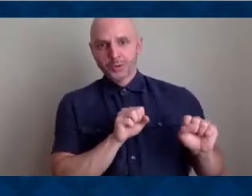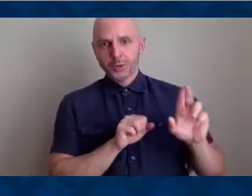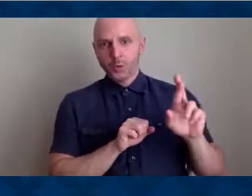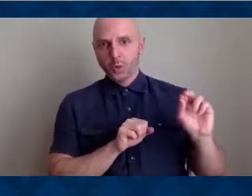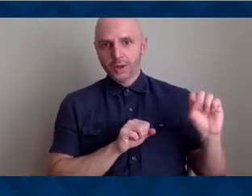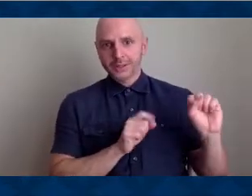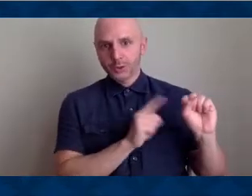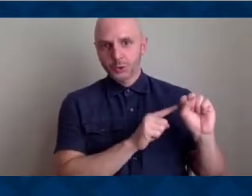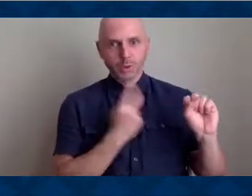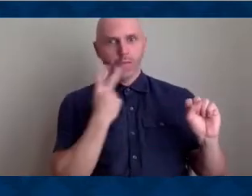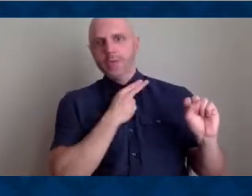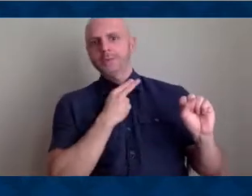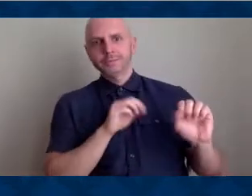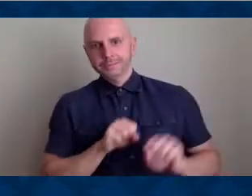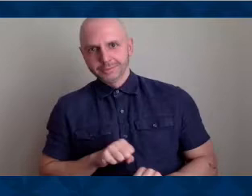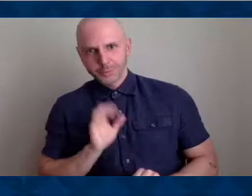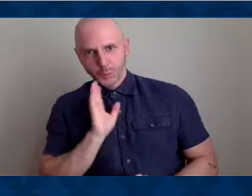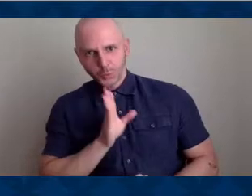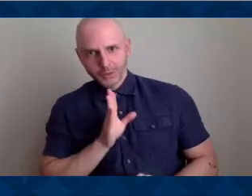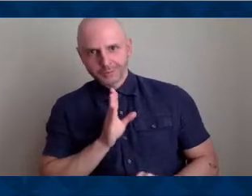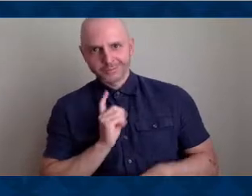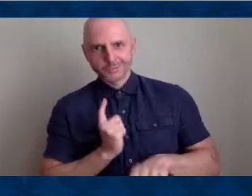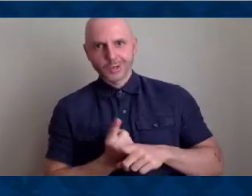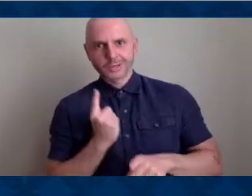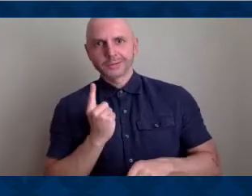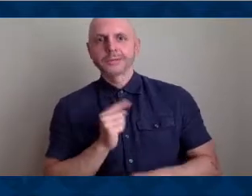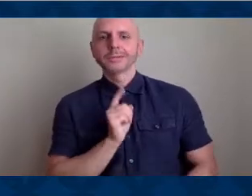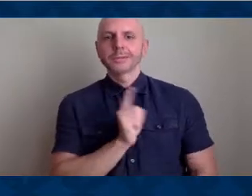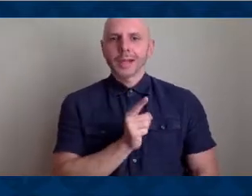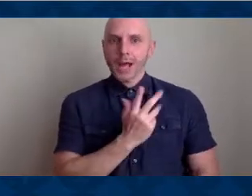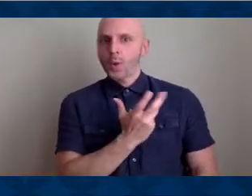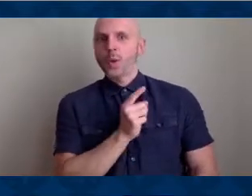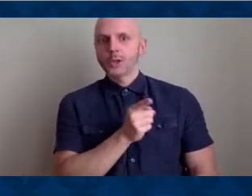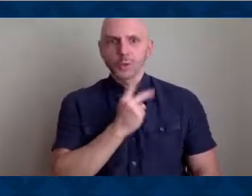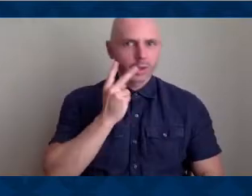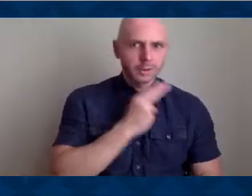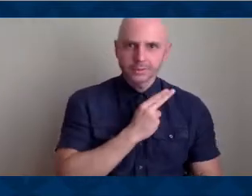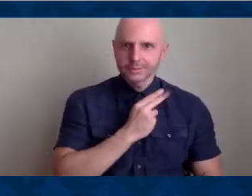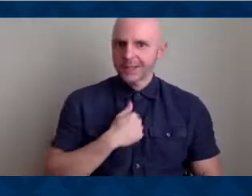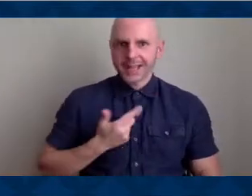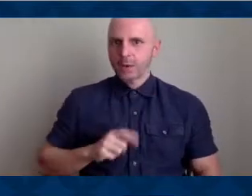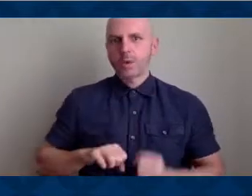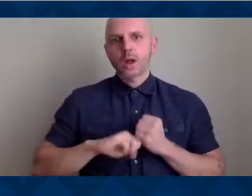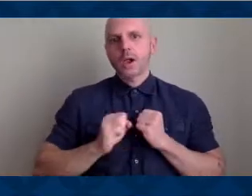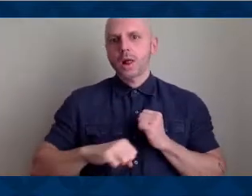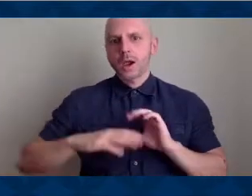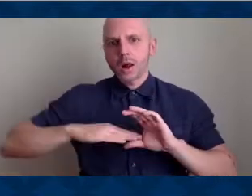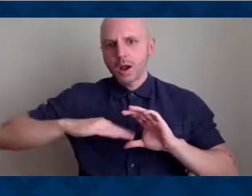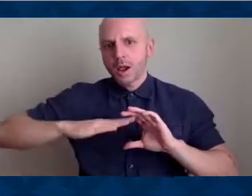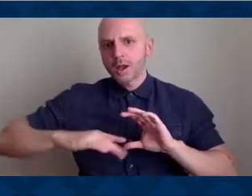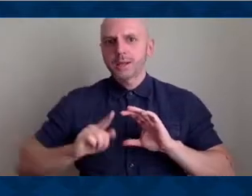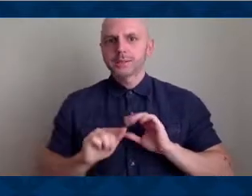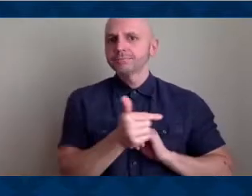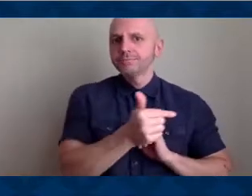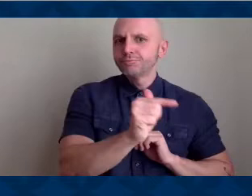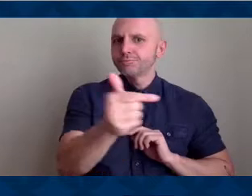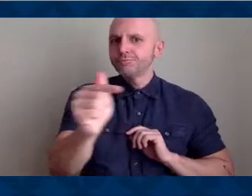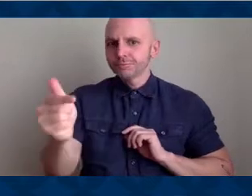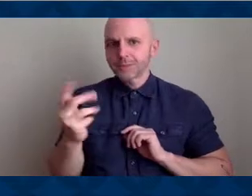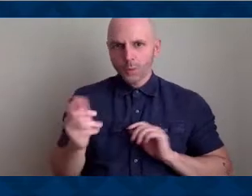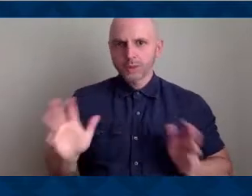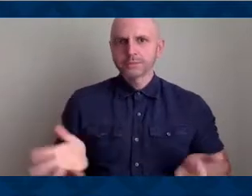minutes, right? I want you to, because I want other people to have the full opportunity to speak.